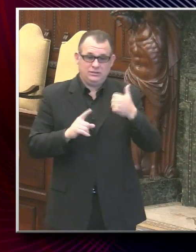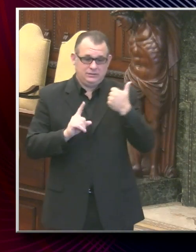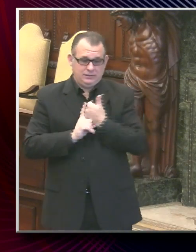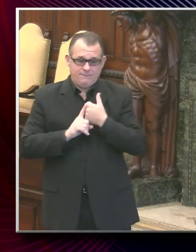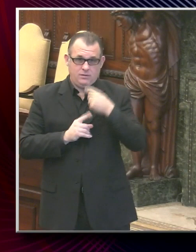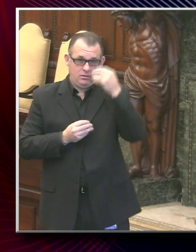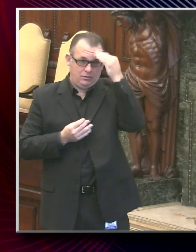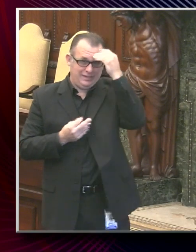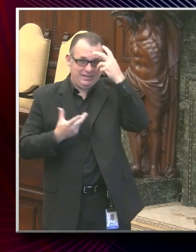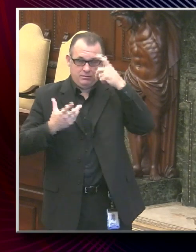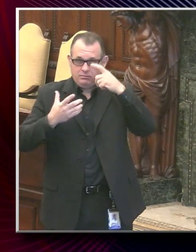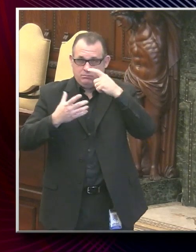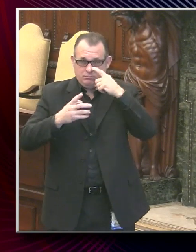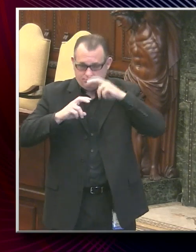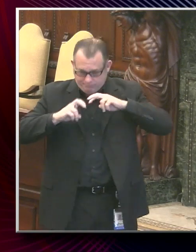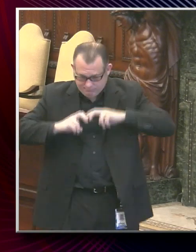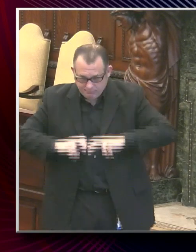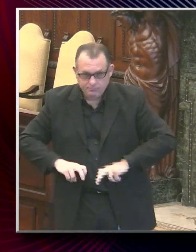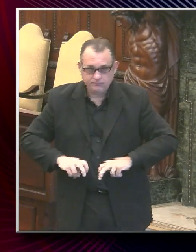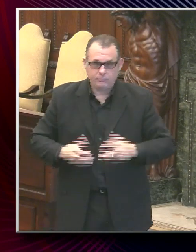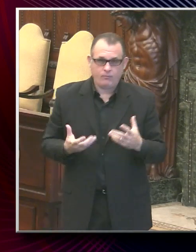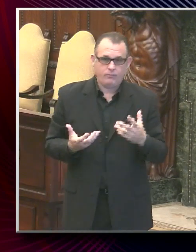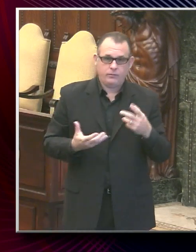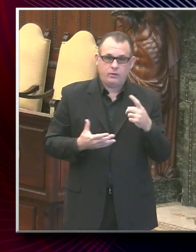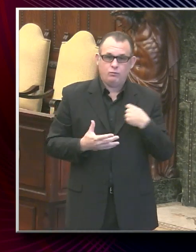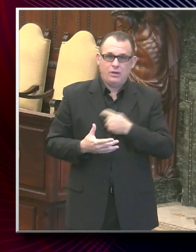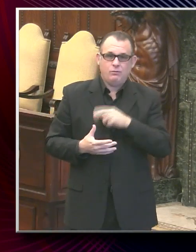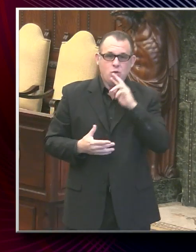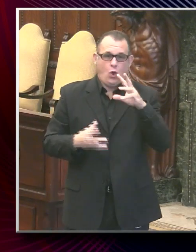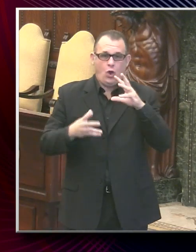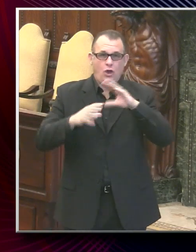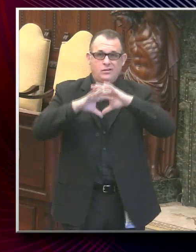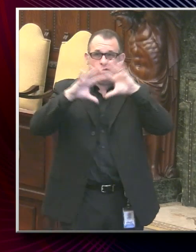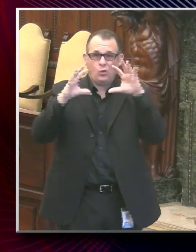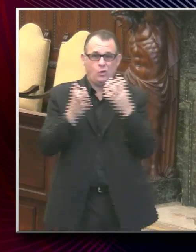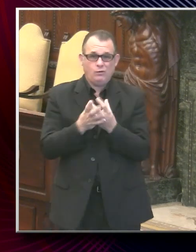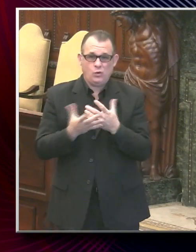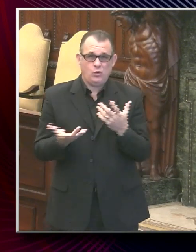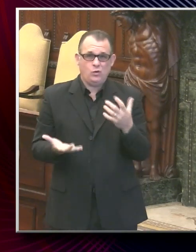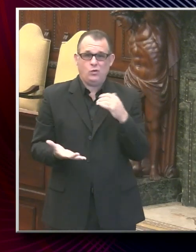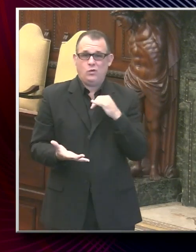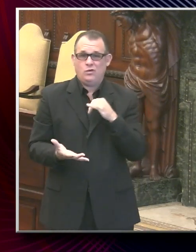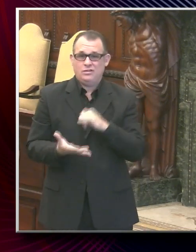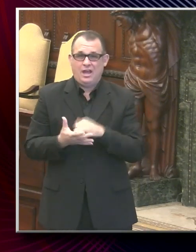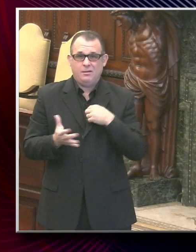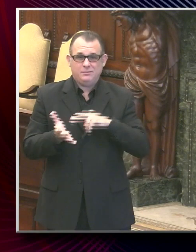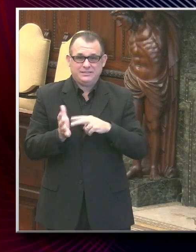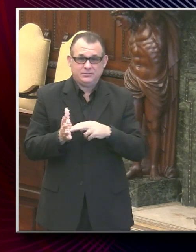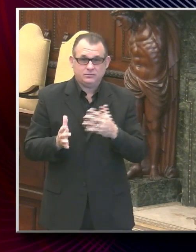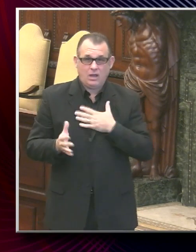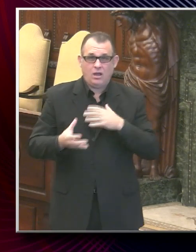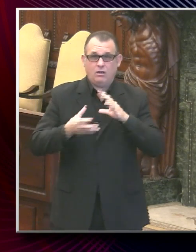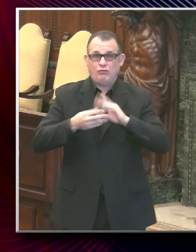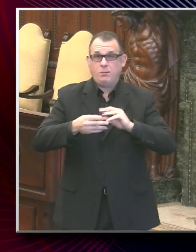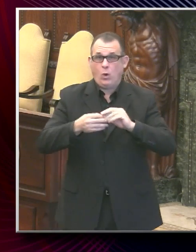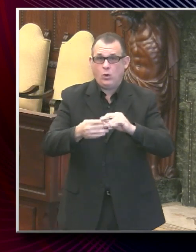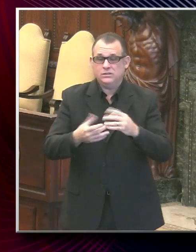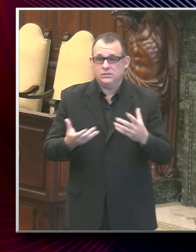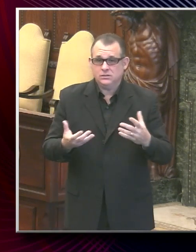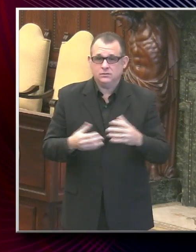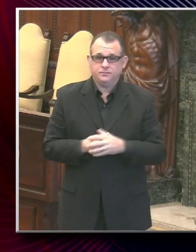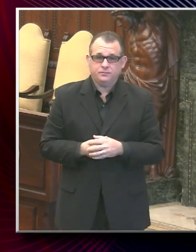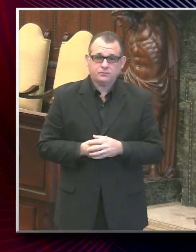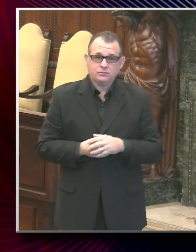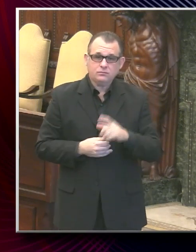in society and what our role is as a whole. And that was the intent of those remarks, is to really